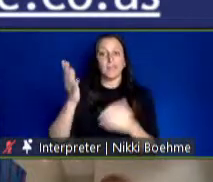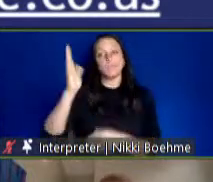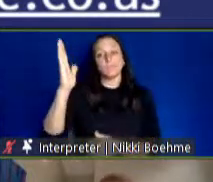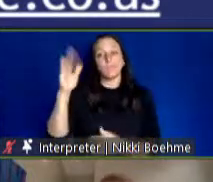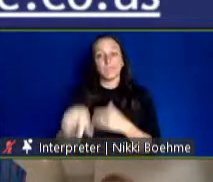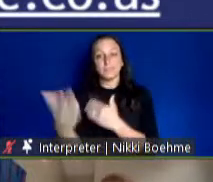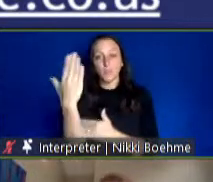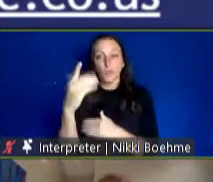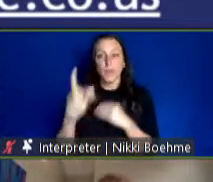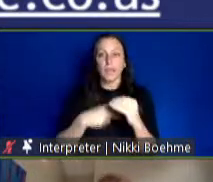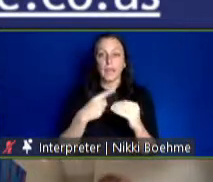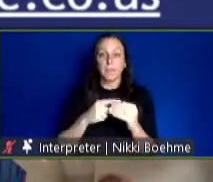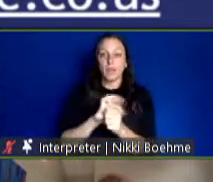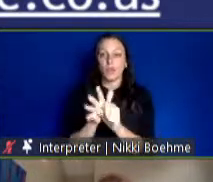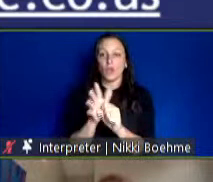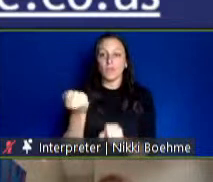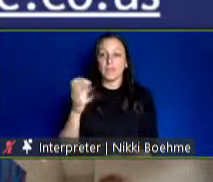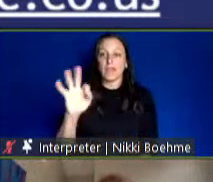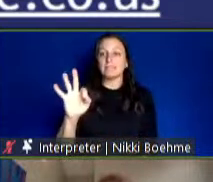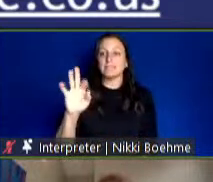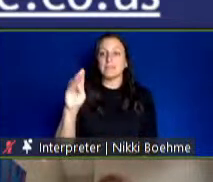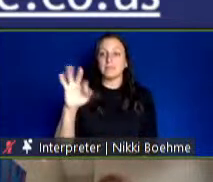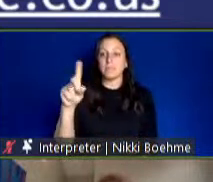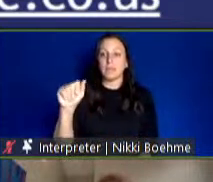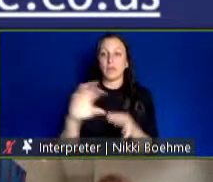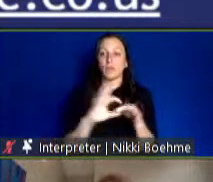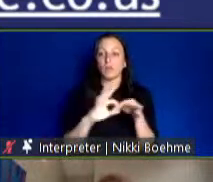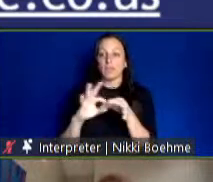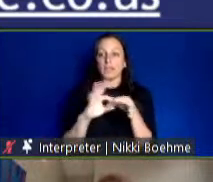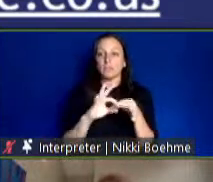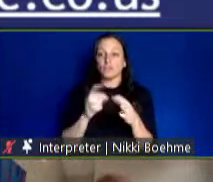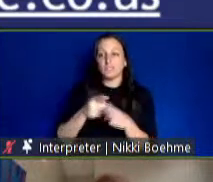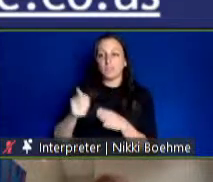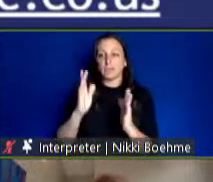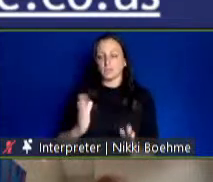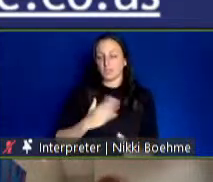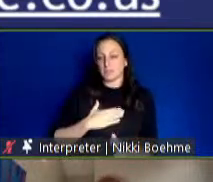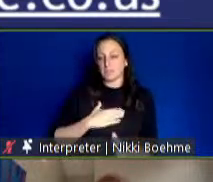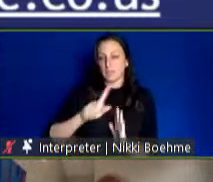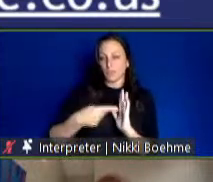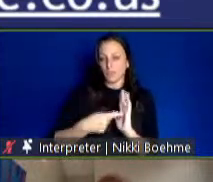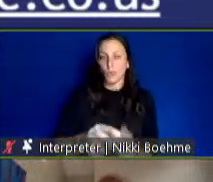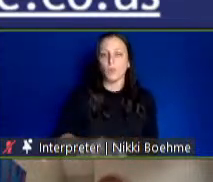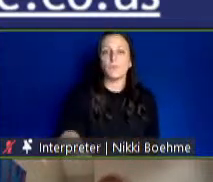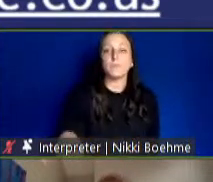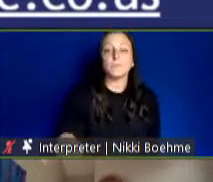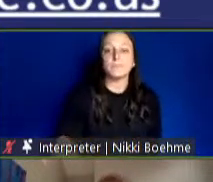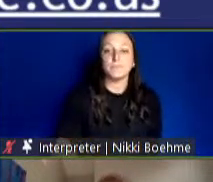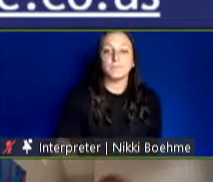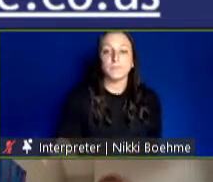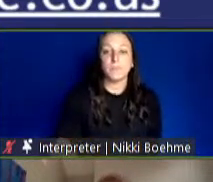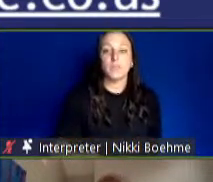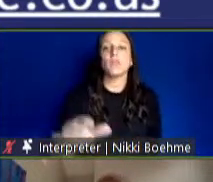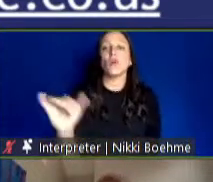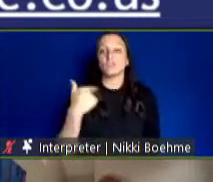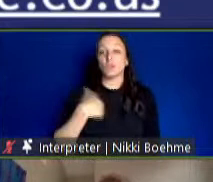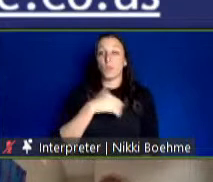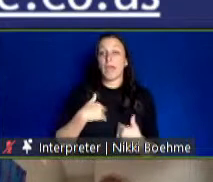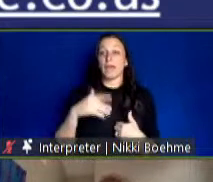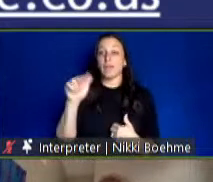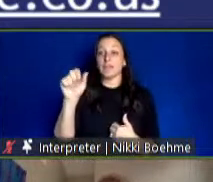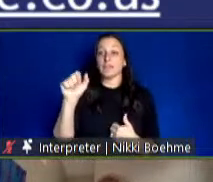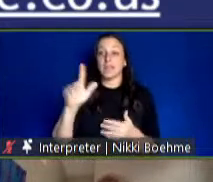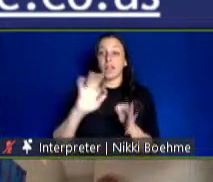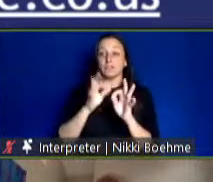a COVID-19 media relations specialist. Just some notes here. We do have an American Sign Language interpreter, and you can also change